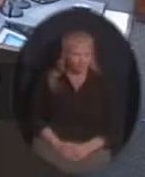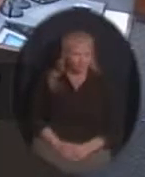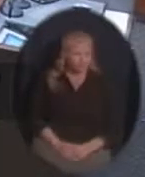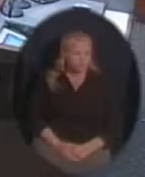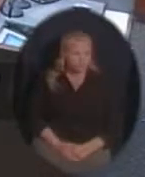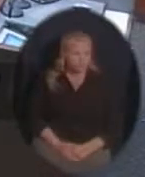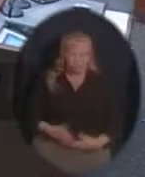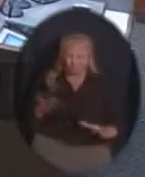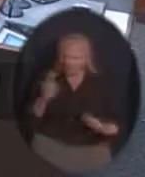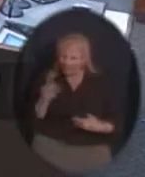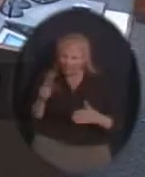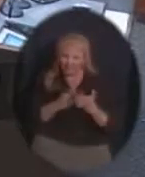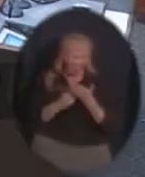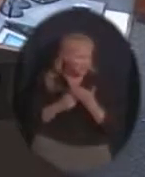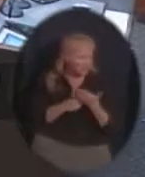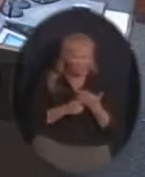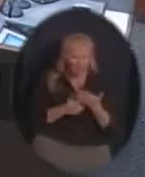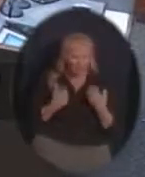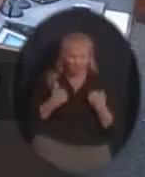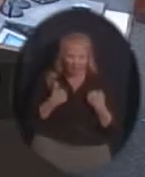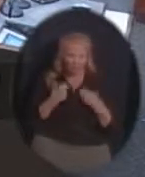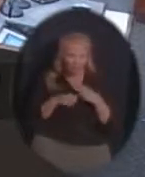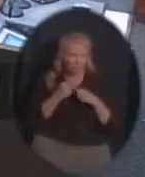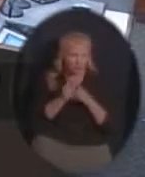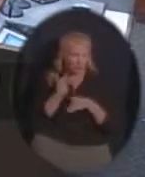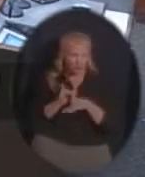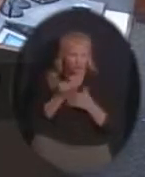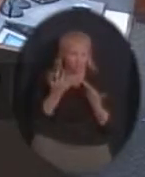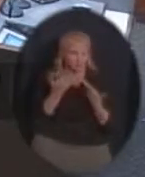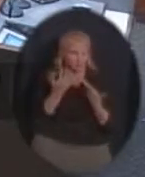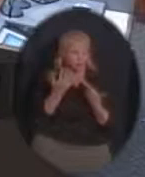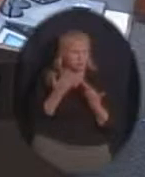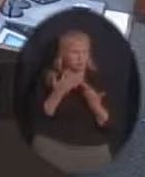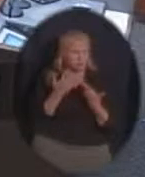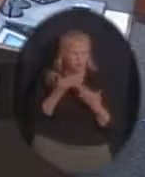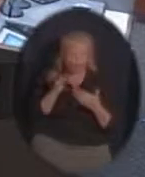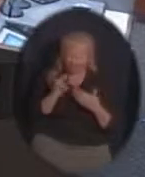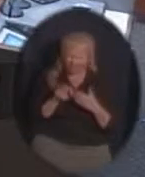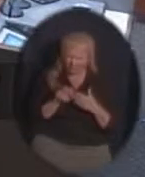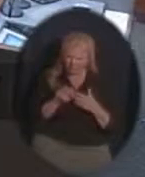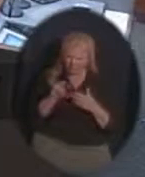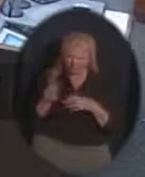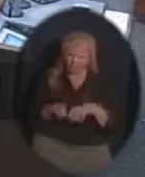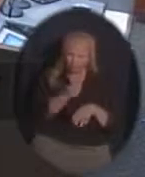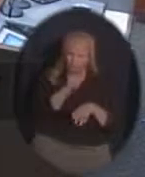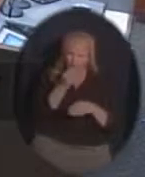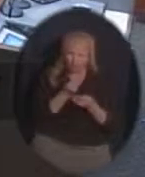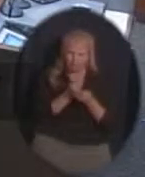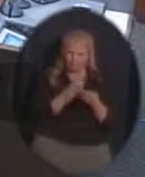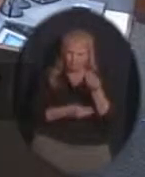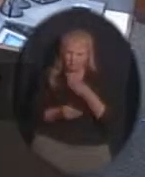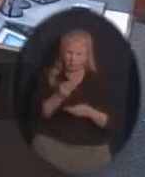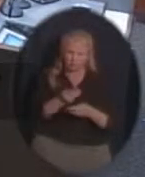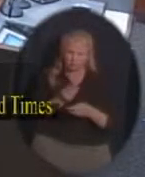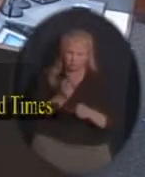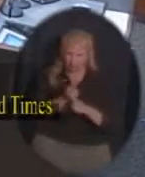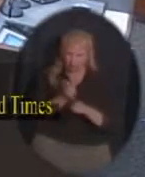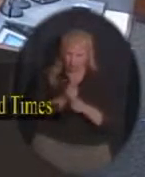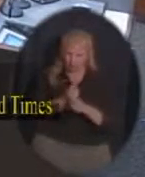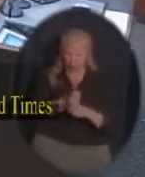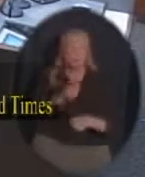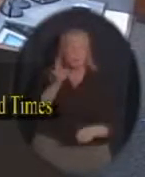Any discussions or calendar issues? That's end-of-year transfers. That's not budget, is it? Correct. Just end-of-year transfer, short meeting.